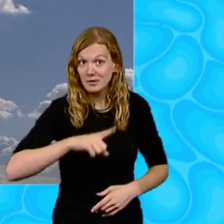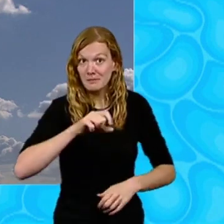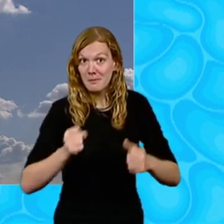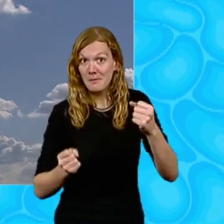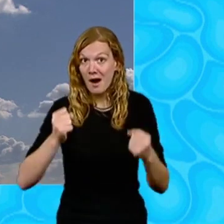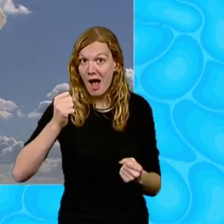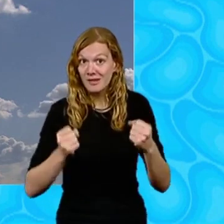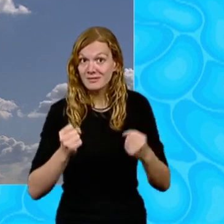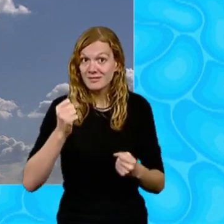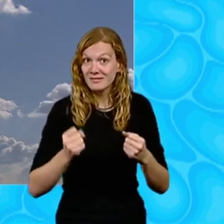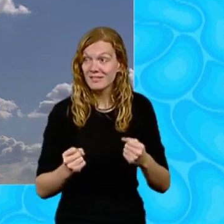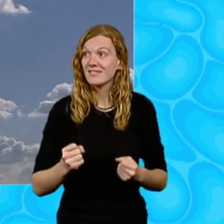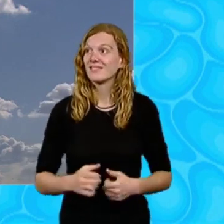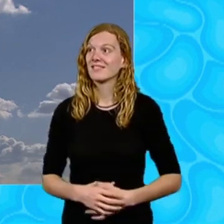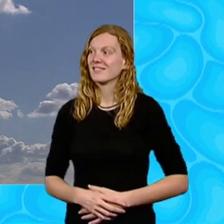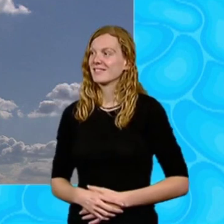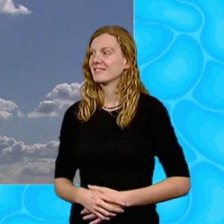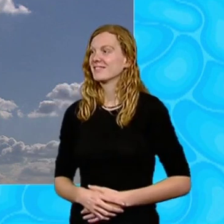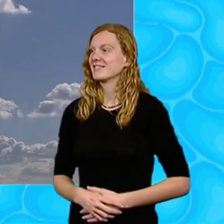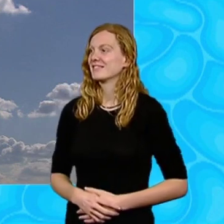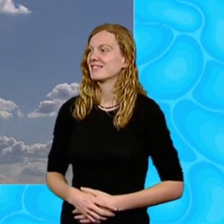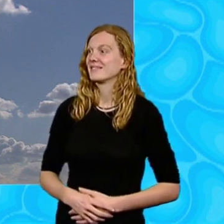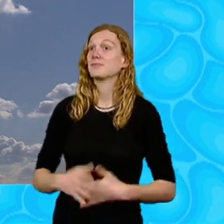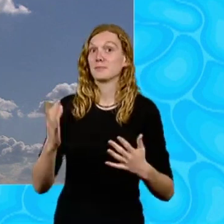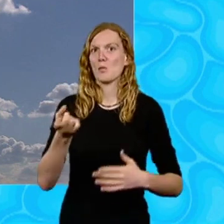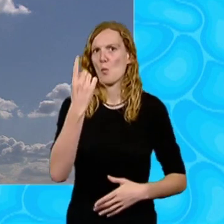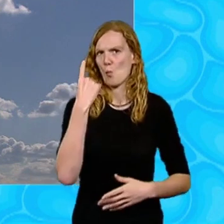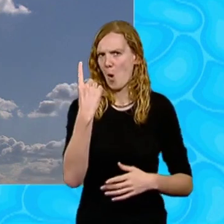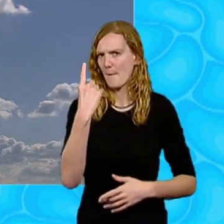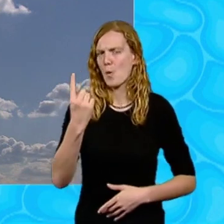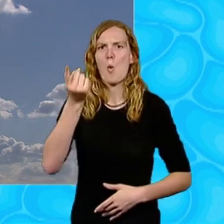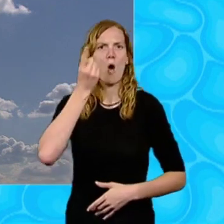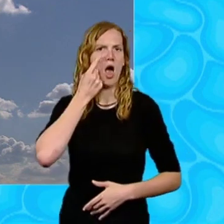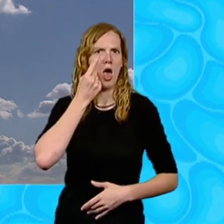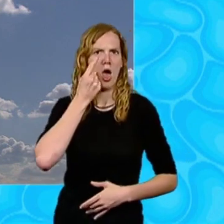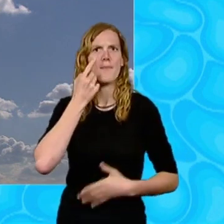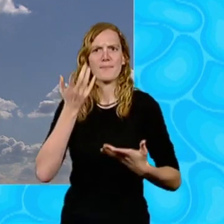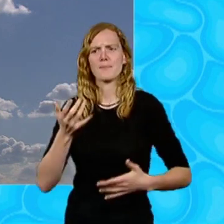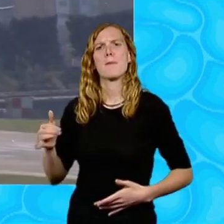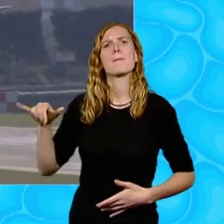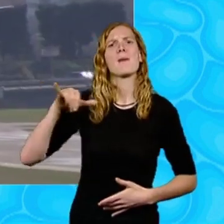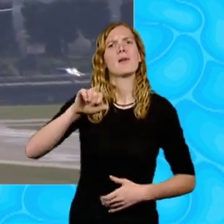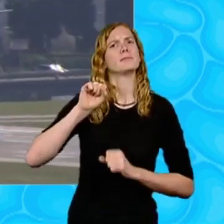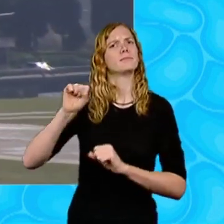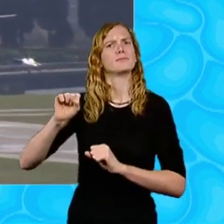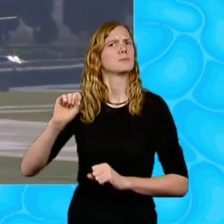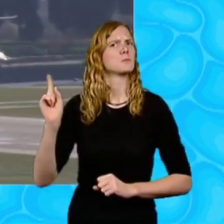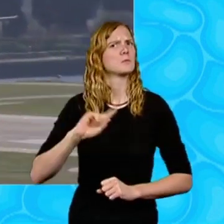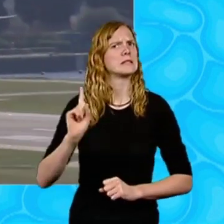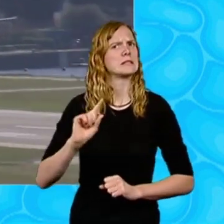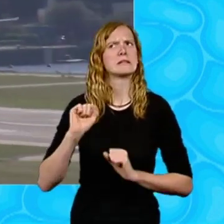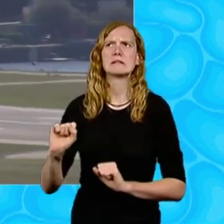salute. Well, I think we need just one more move. What else do aeroplanes do?